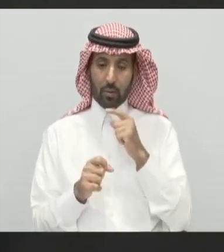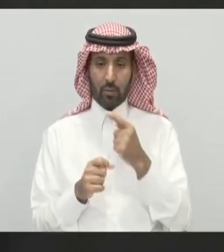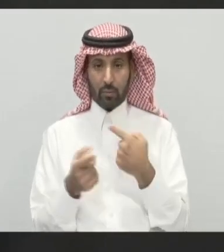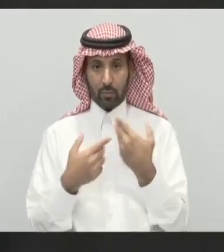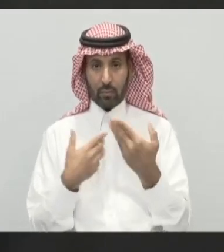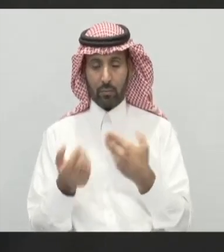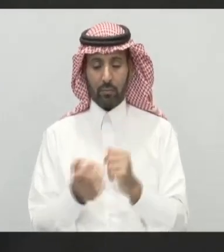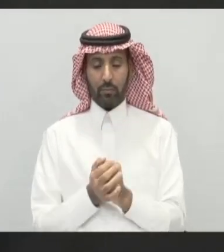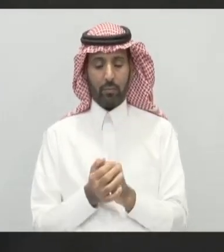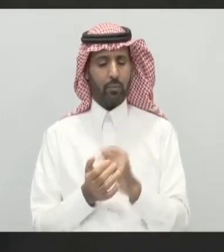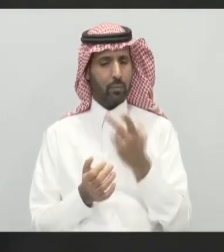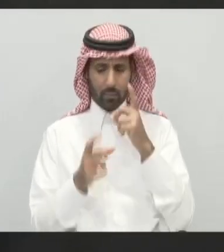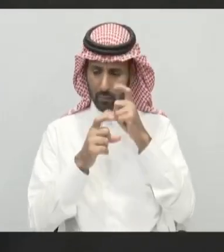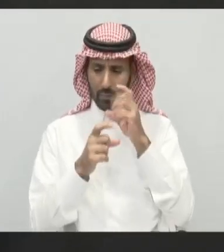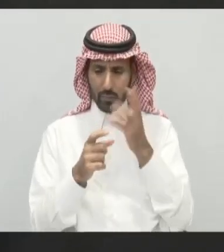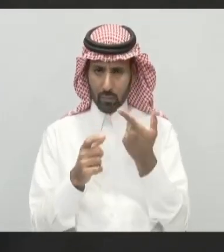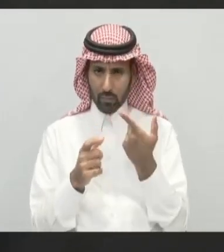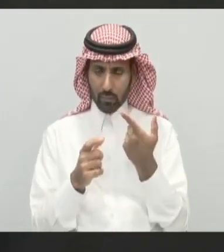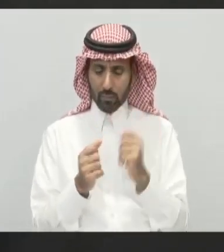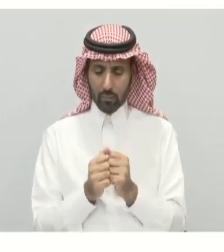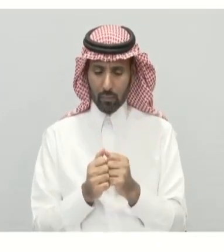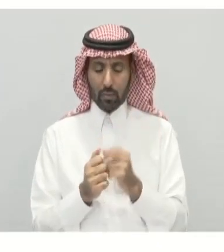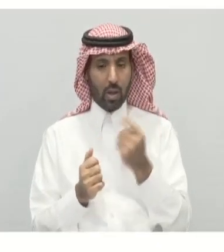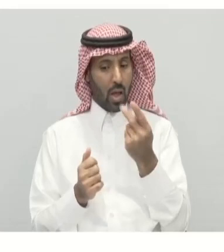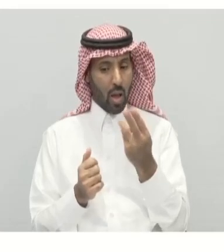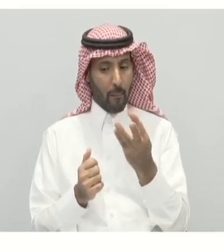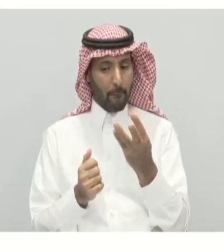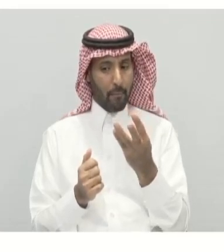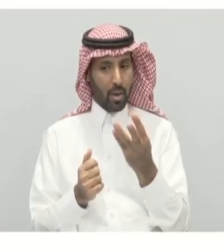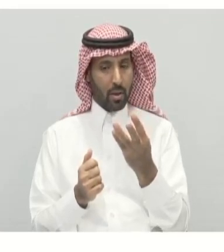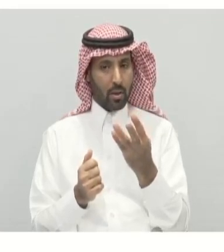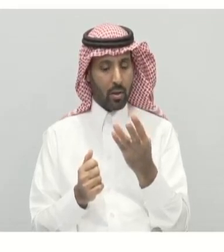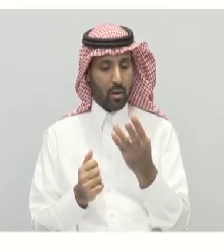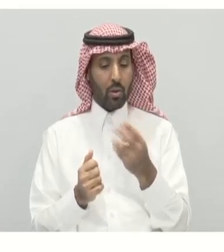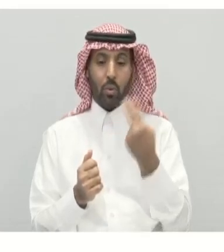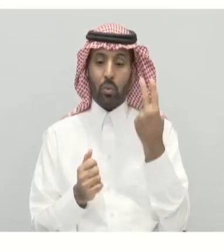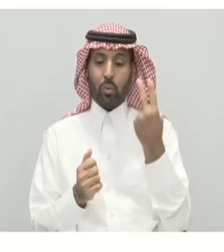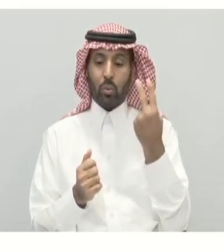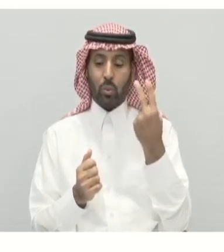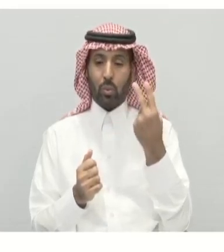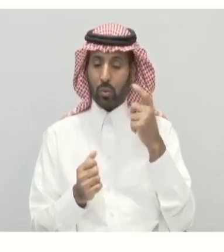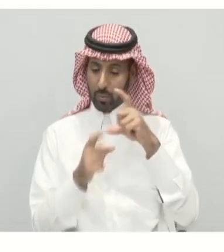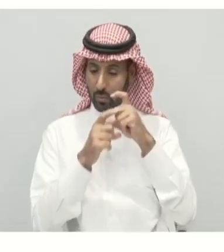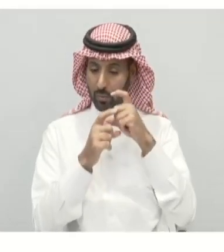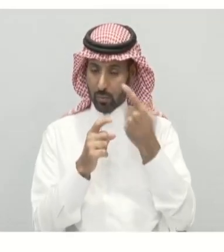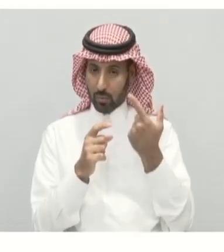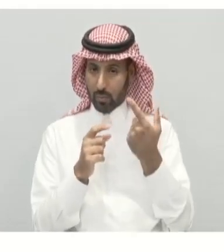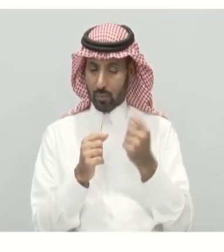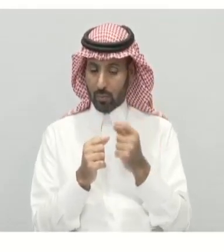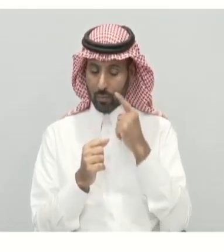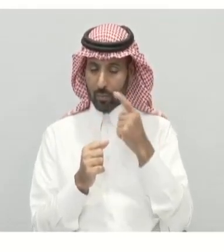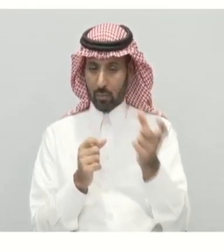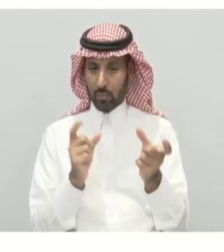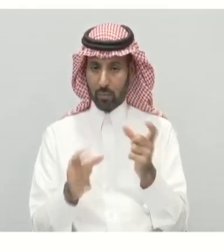conversation. What pictures do we have? How many actually? We're having two pictures. Here, we've got